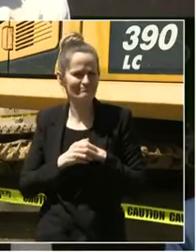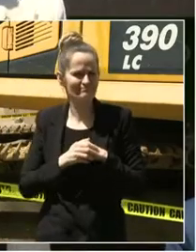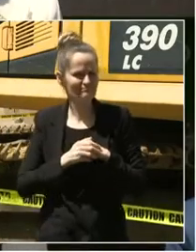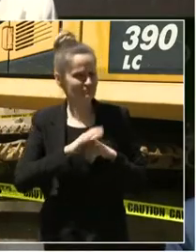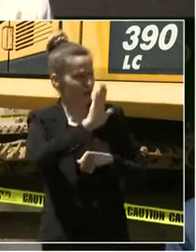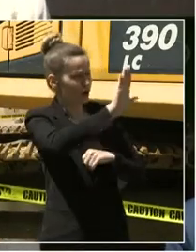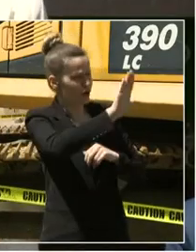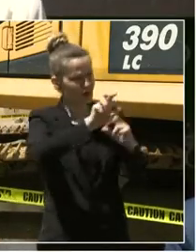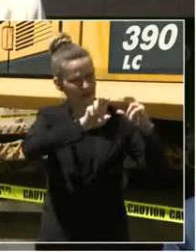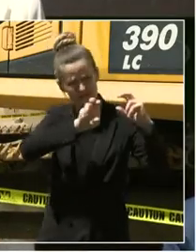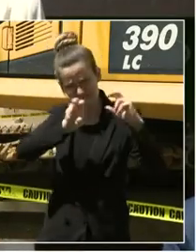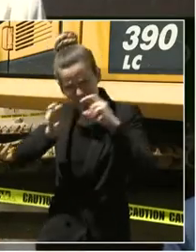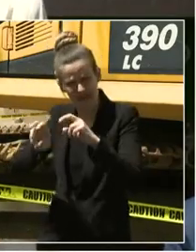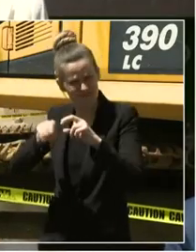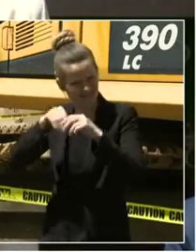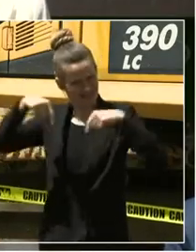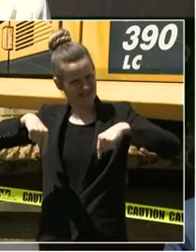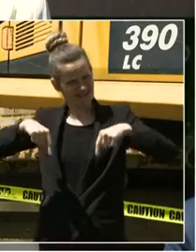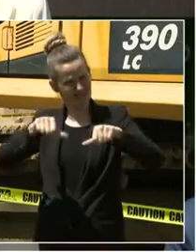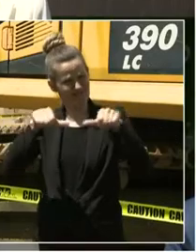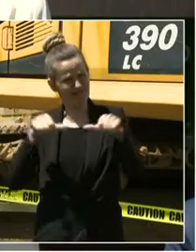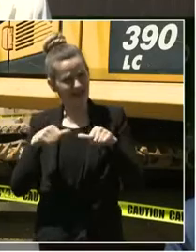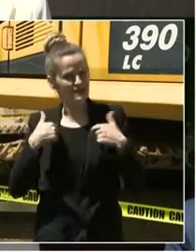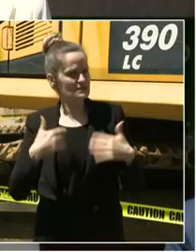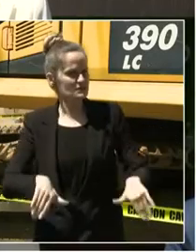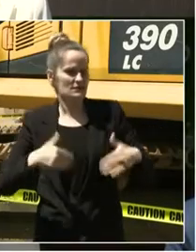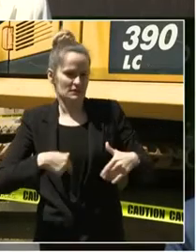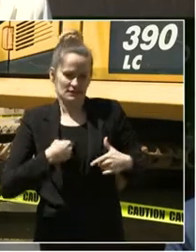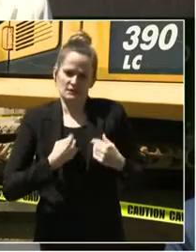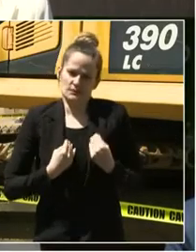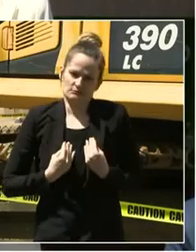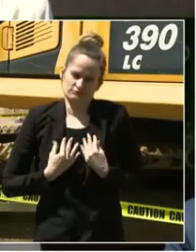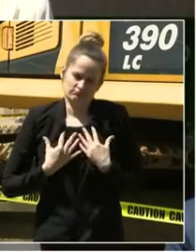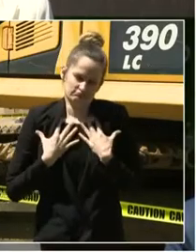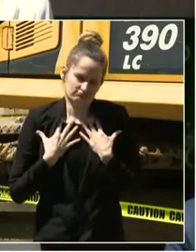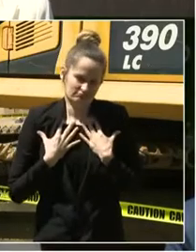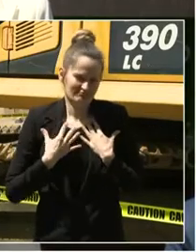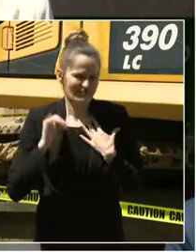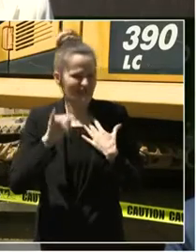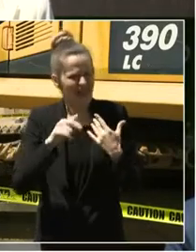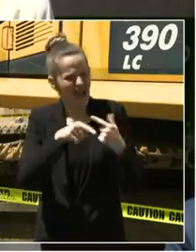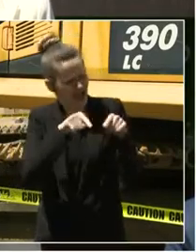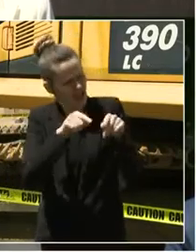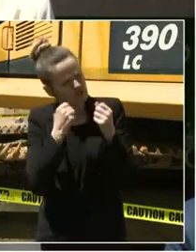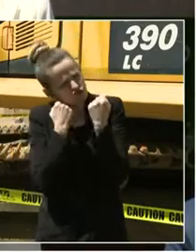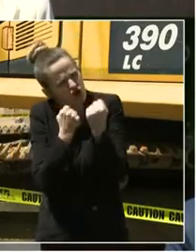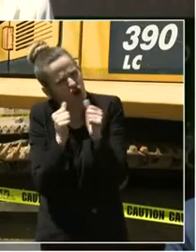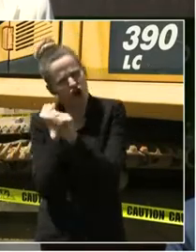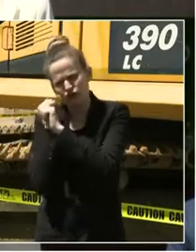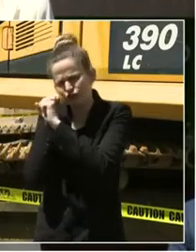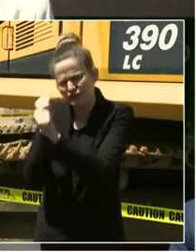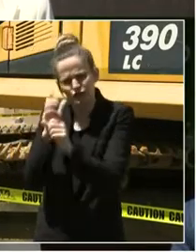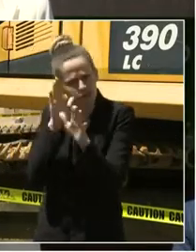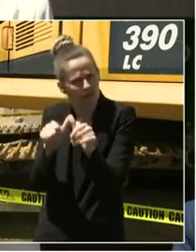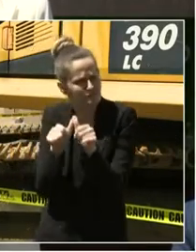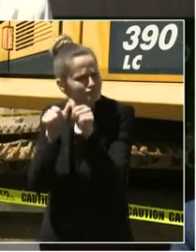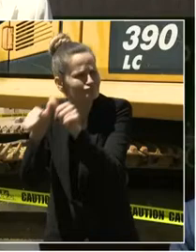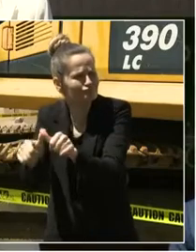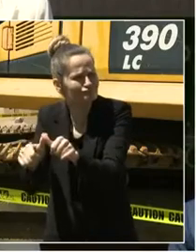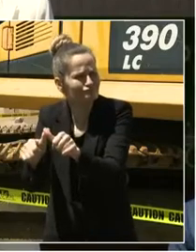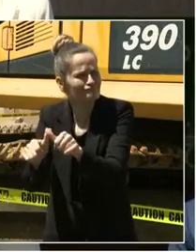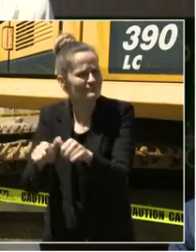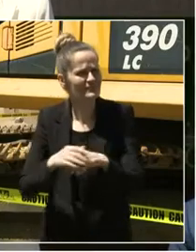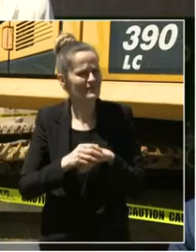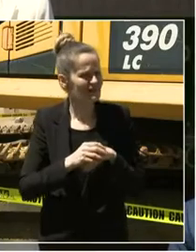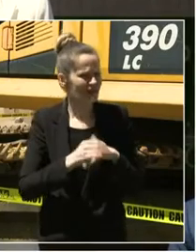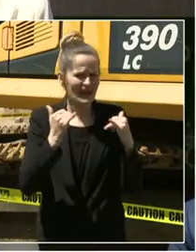facility will not only continue the strong tradition, but it will ensure even more